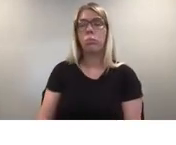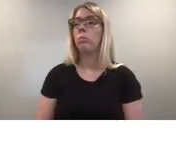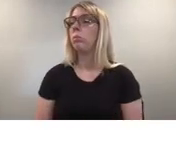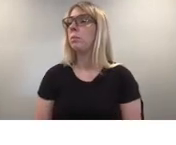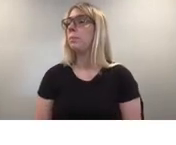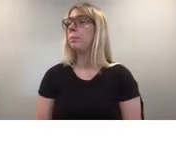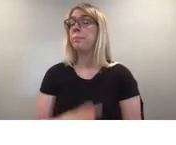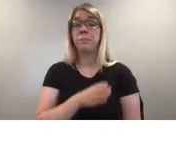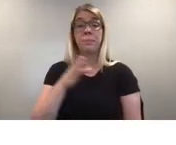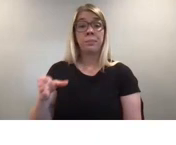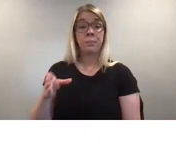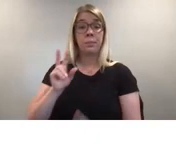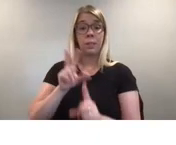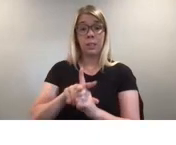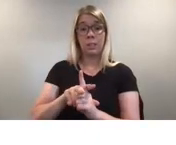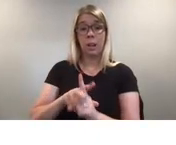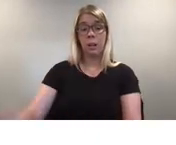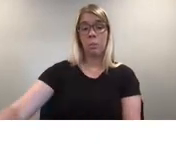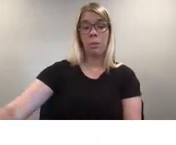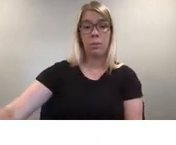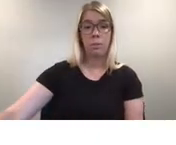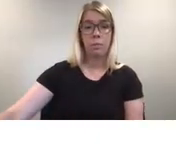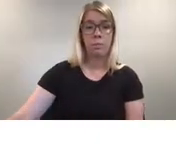This assignment from Kennesaw State University,